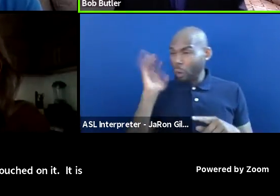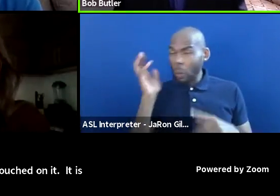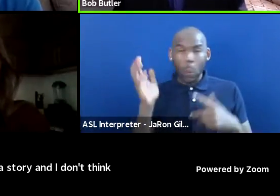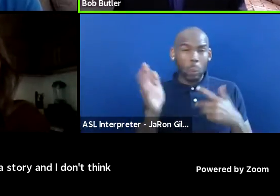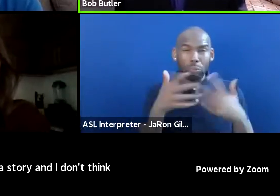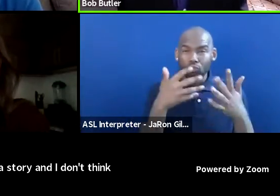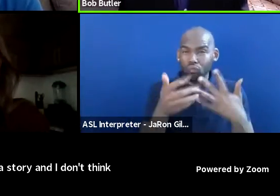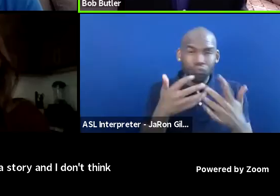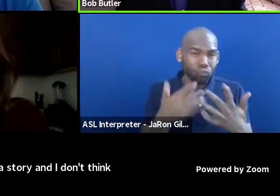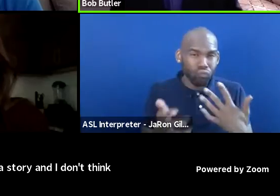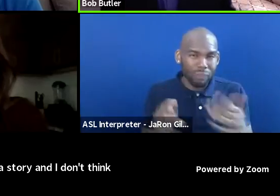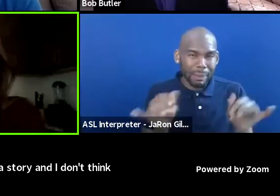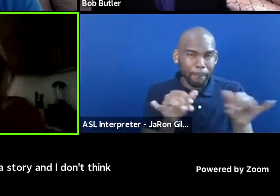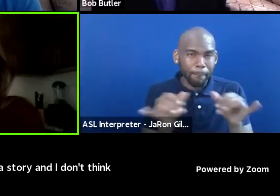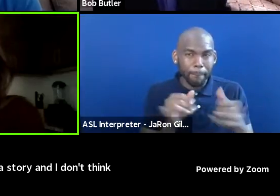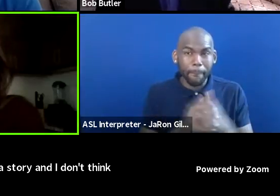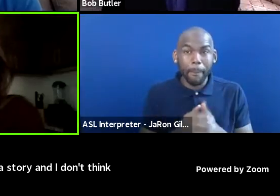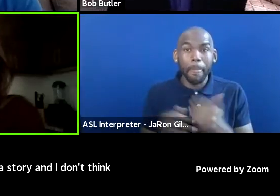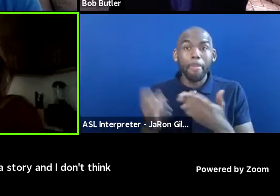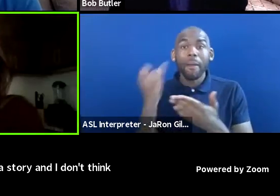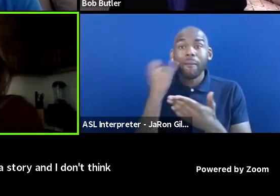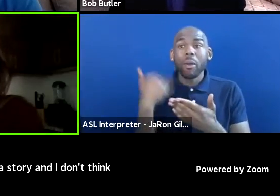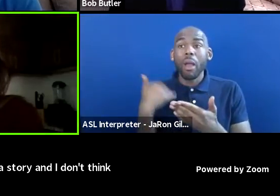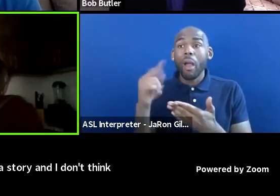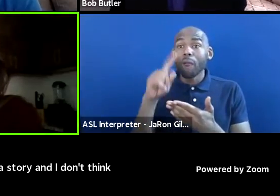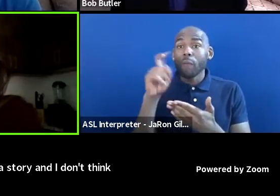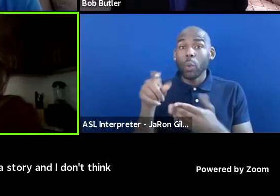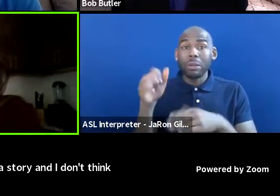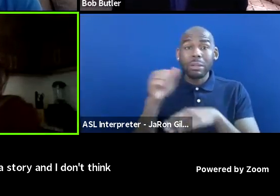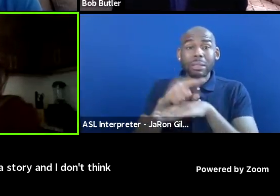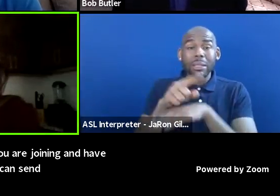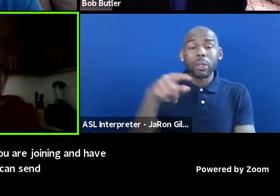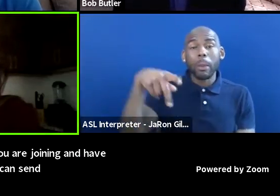you have a question, you can send it to